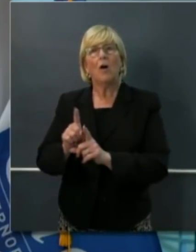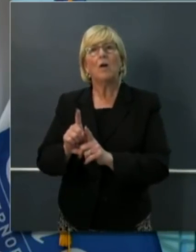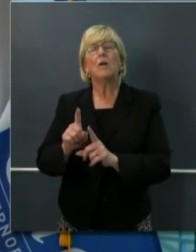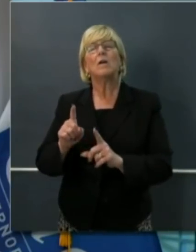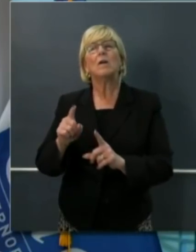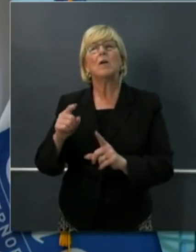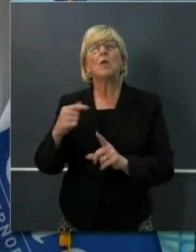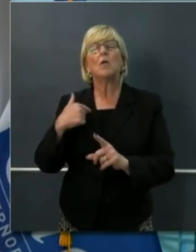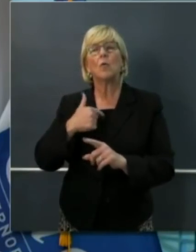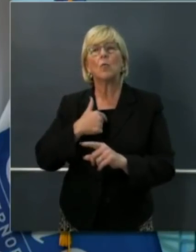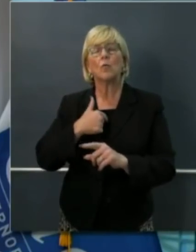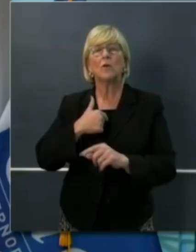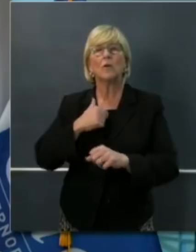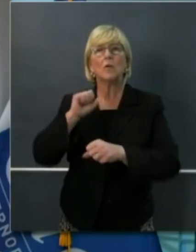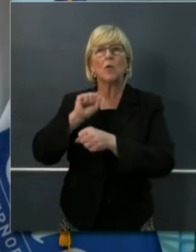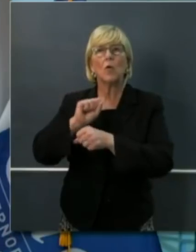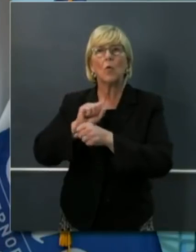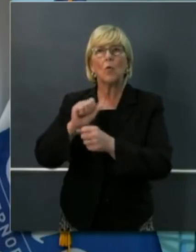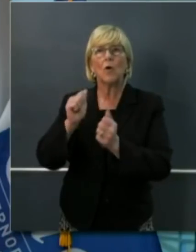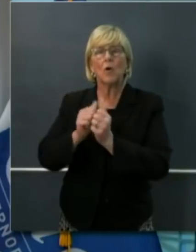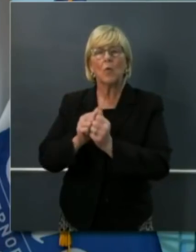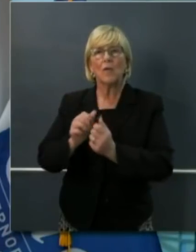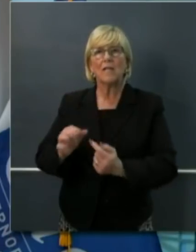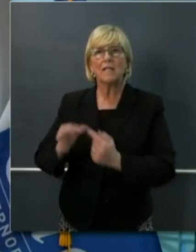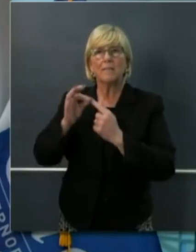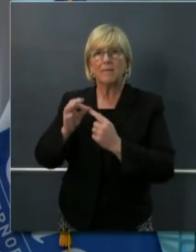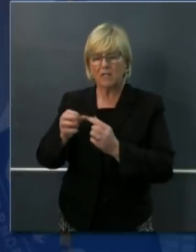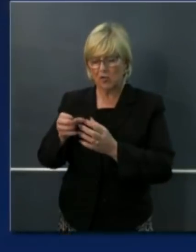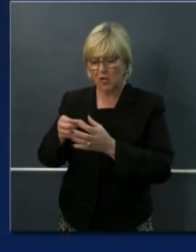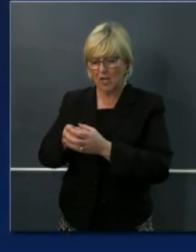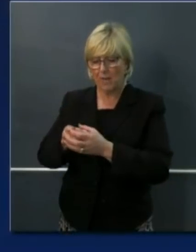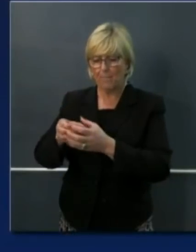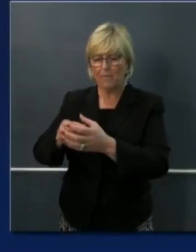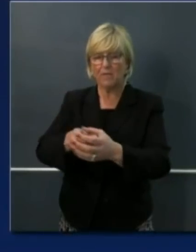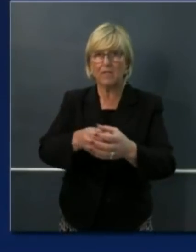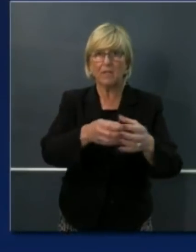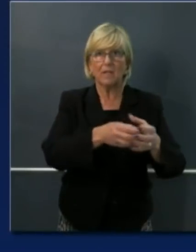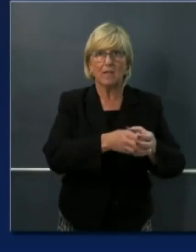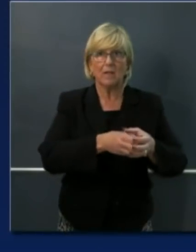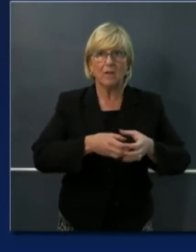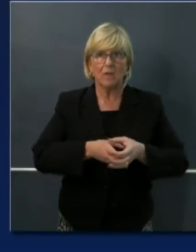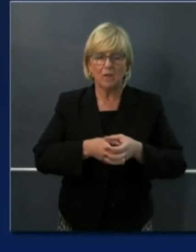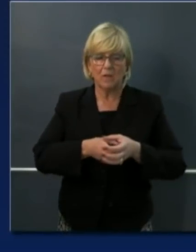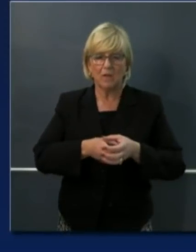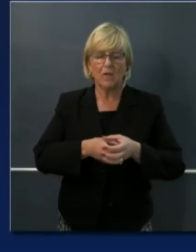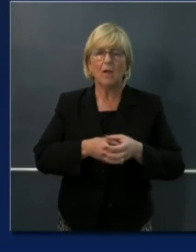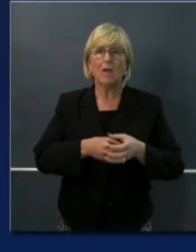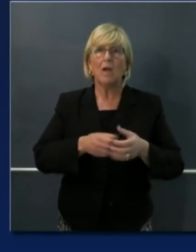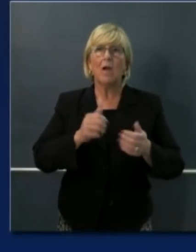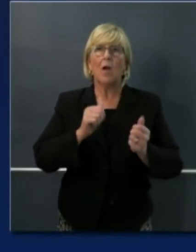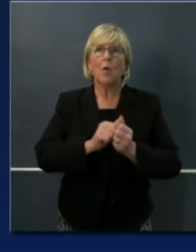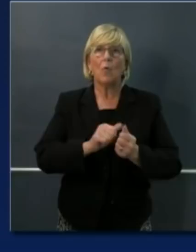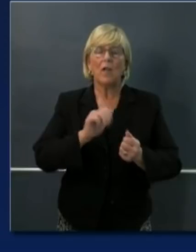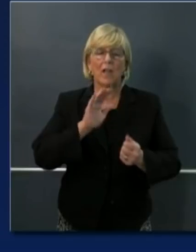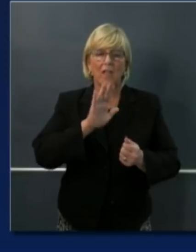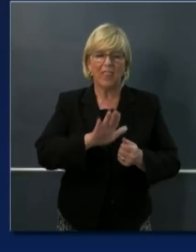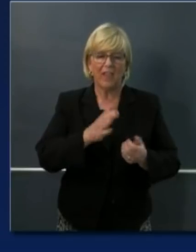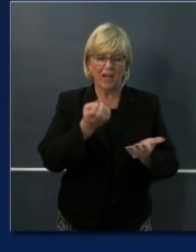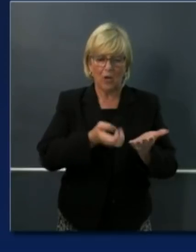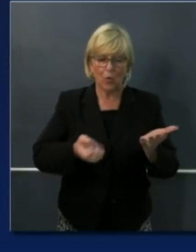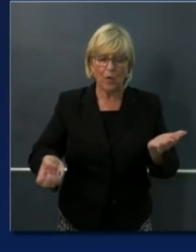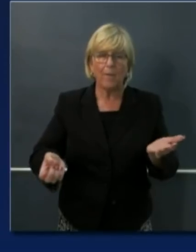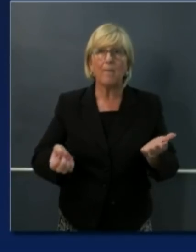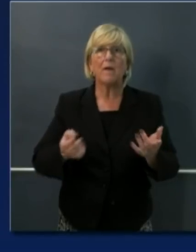our hubs, so that their capacity on their instruments is shared broadly, not just with their hospitals and